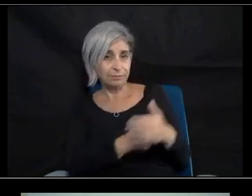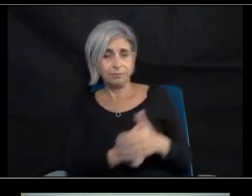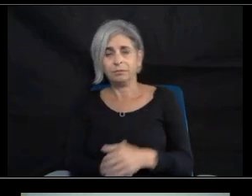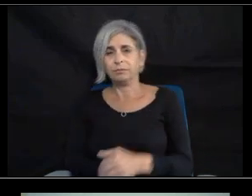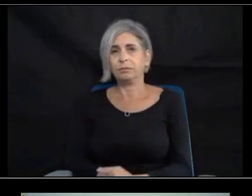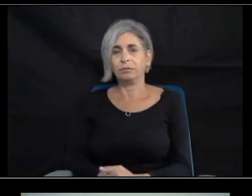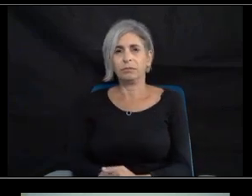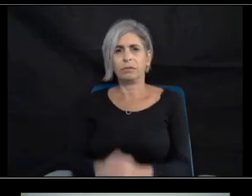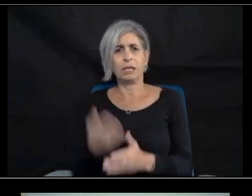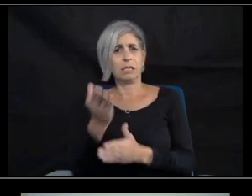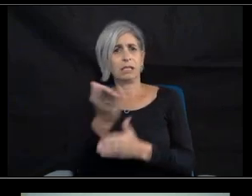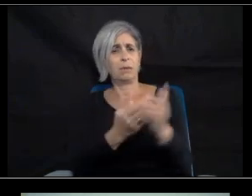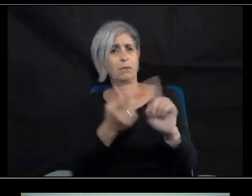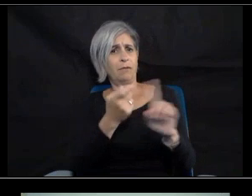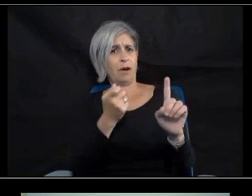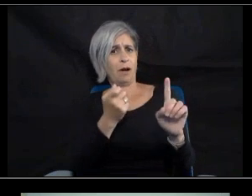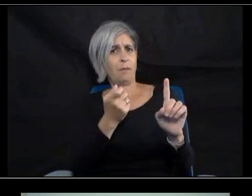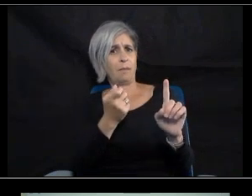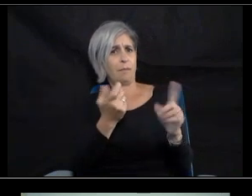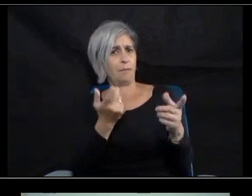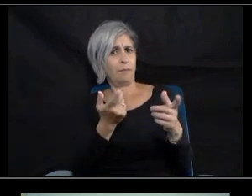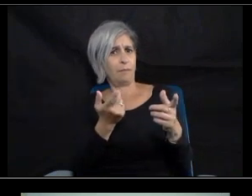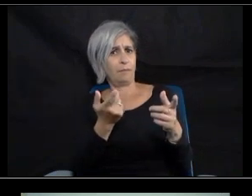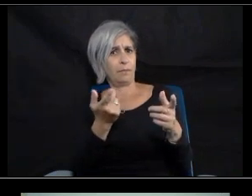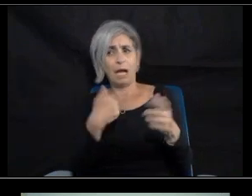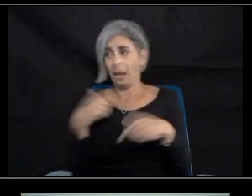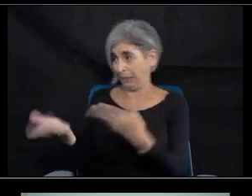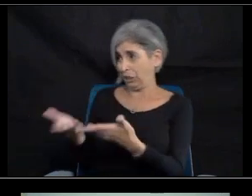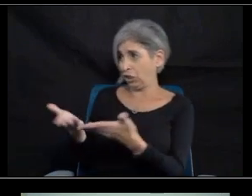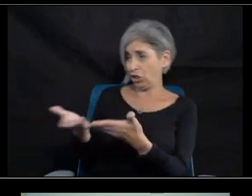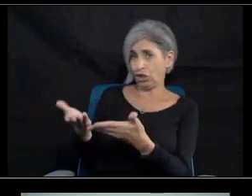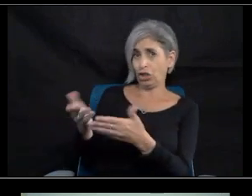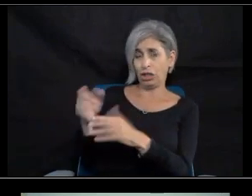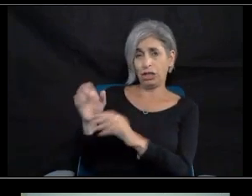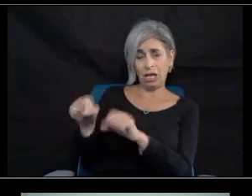Do we have someone from Goran Cheroff here? Yeah, I'm here. Okay.